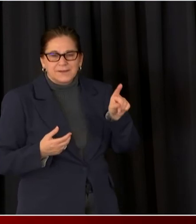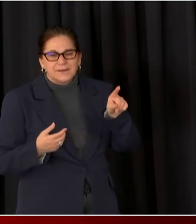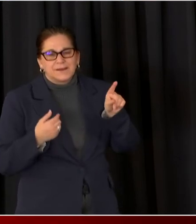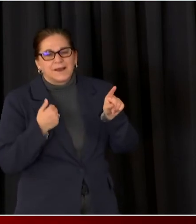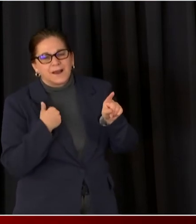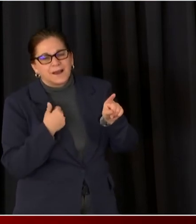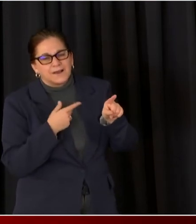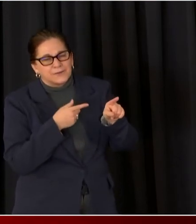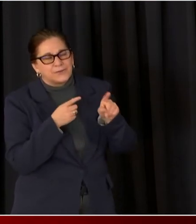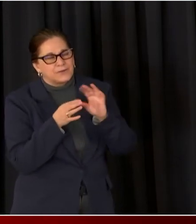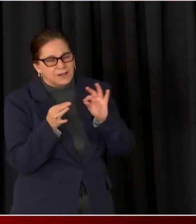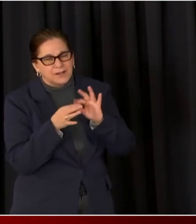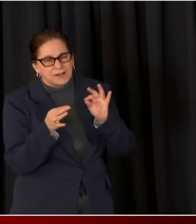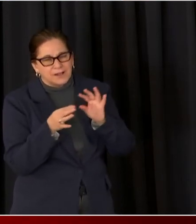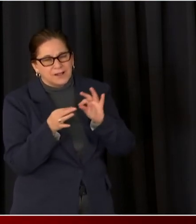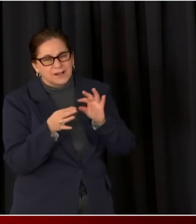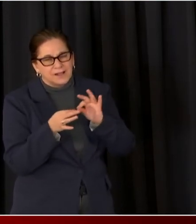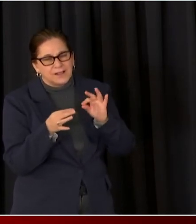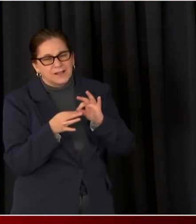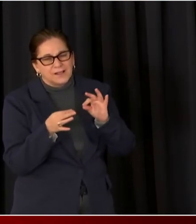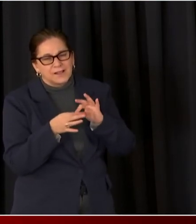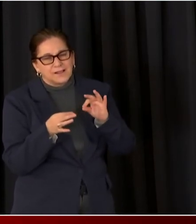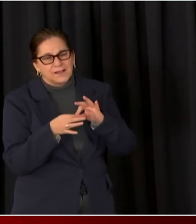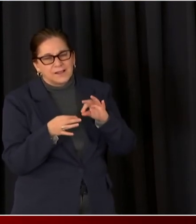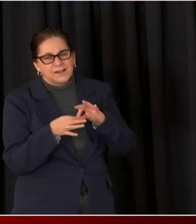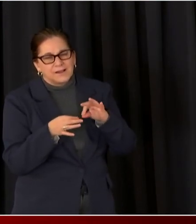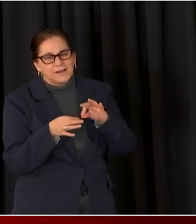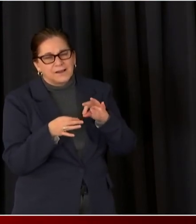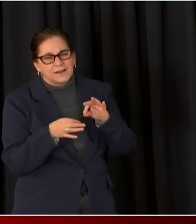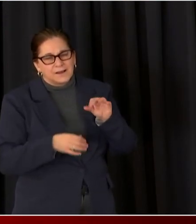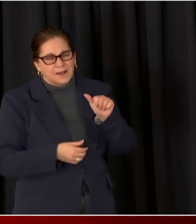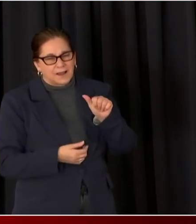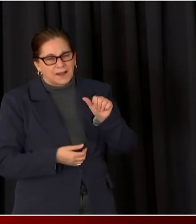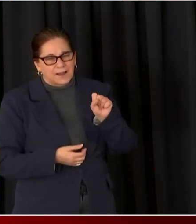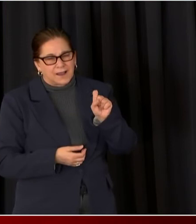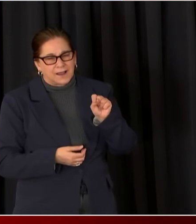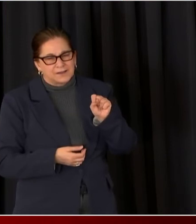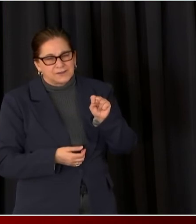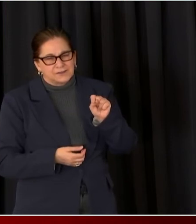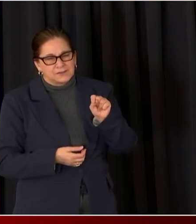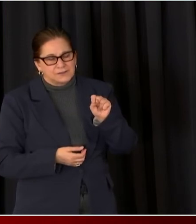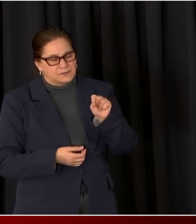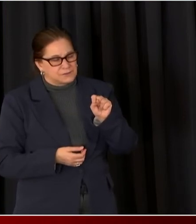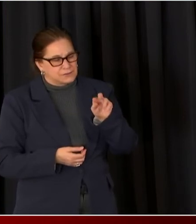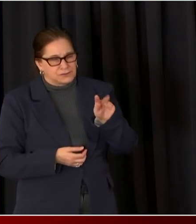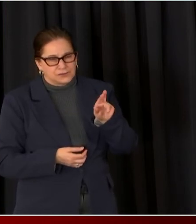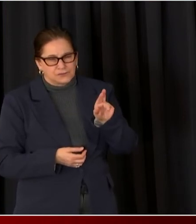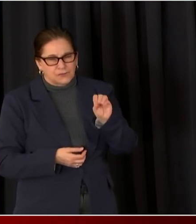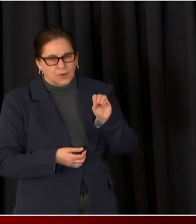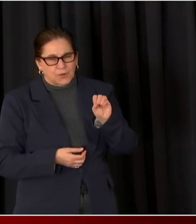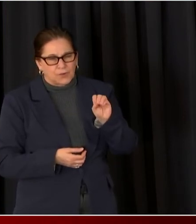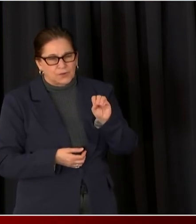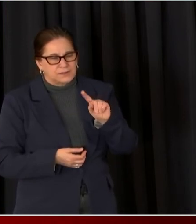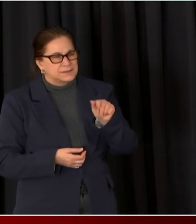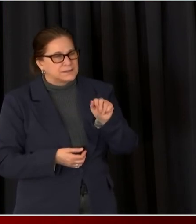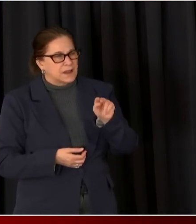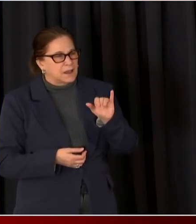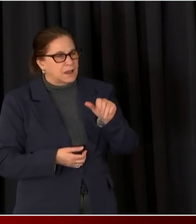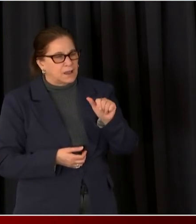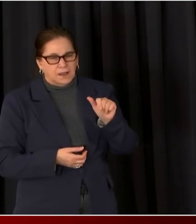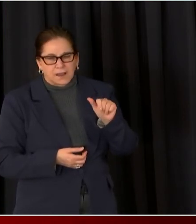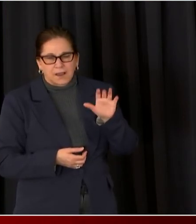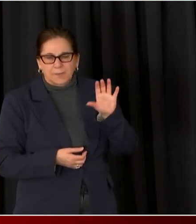Novavax possibly out of Gaithersburg. In other words, you're going to have several COVID-19 vaccines that are going to be around.